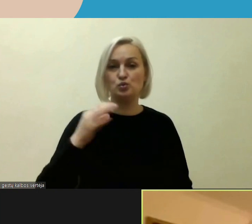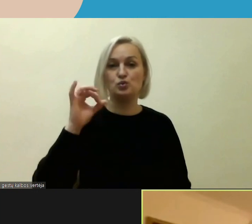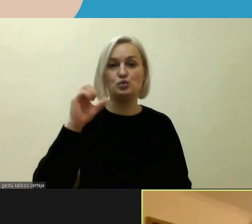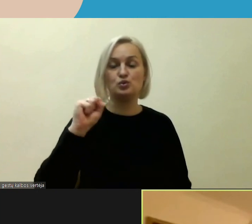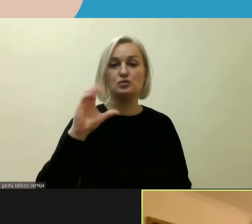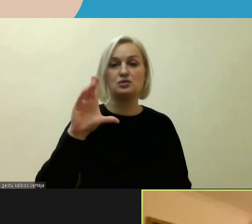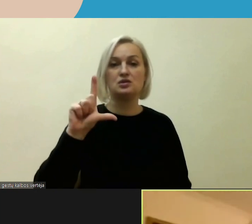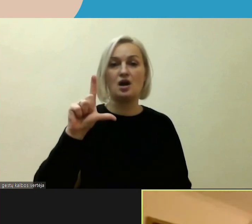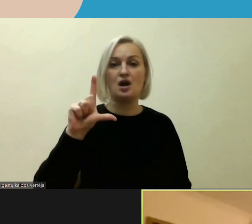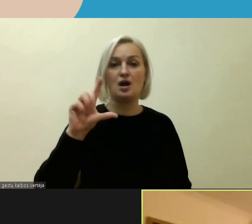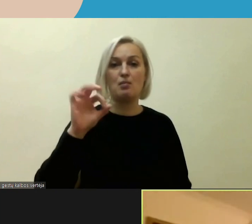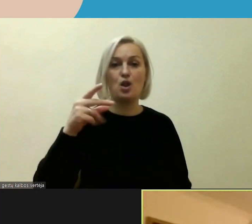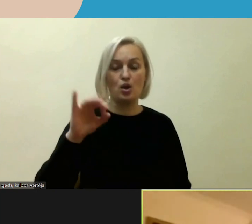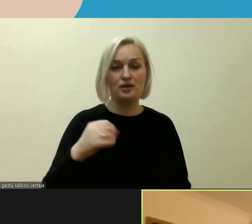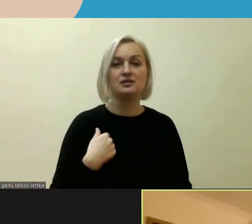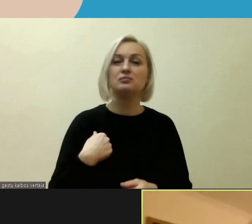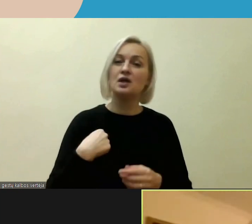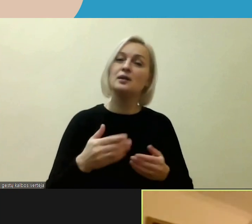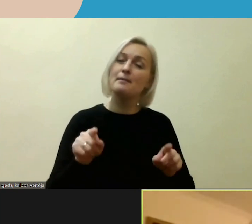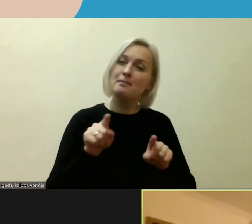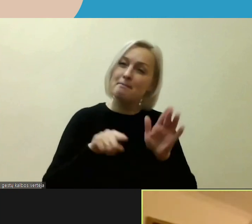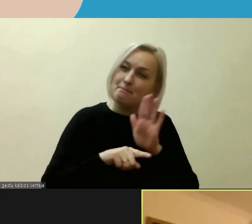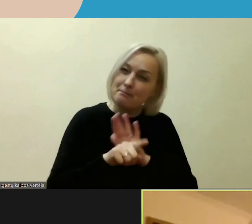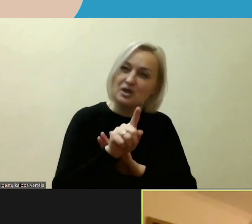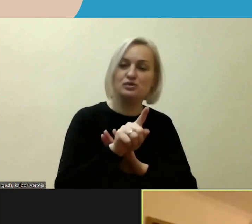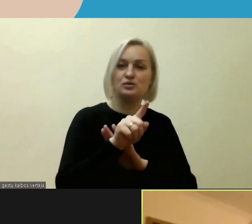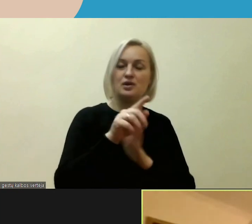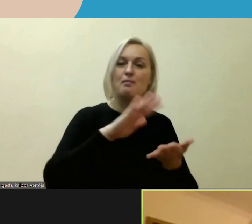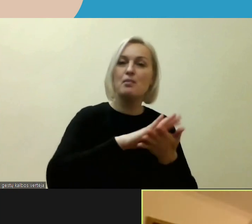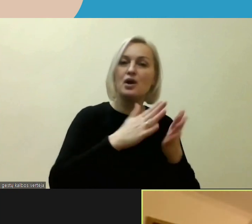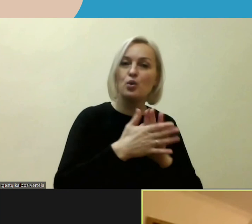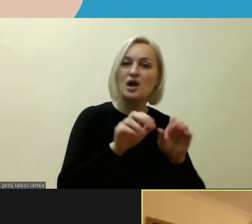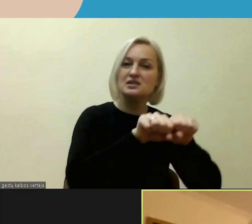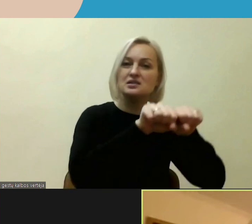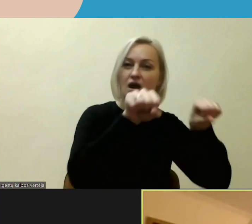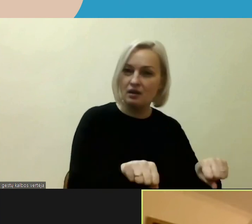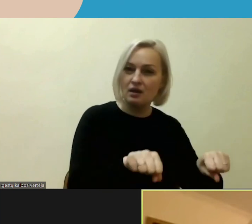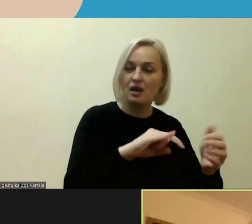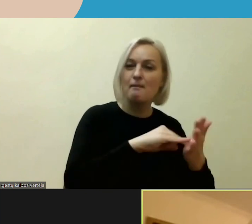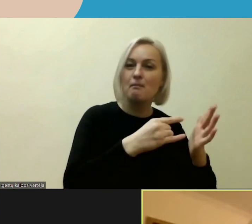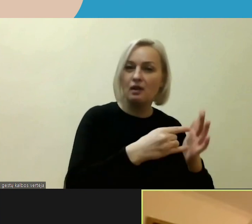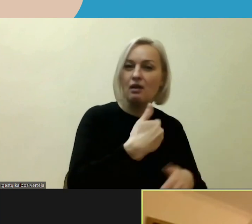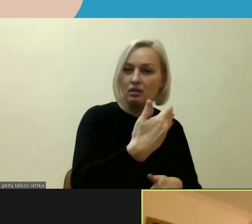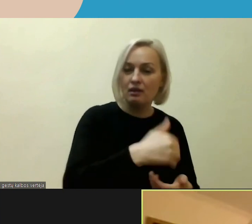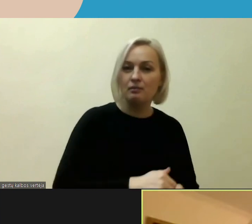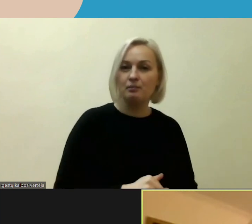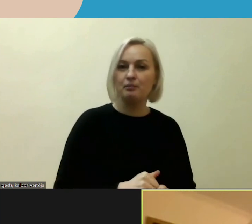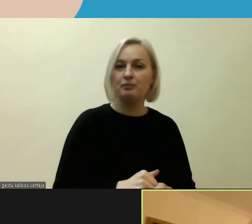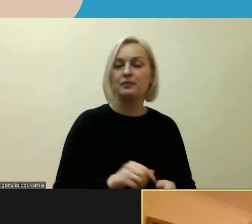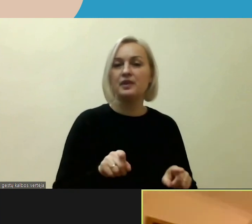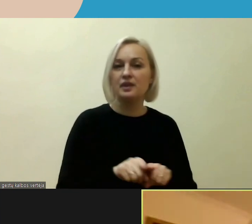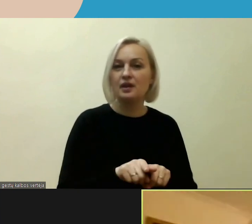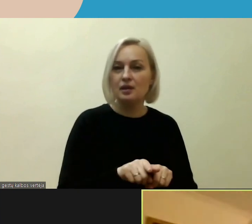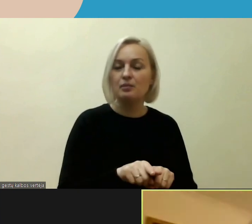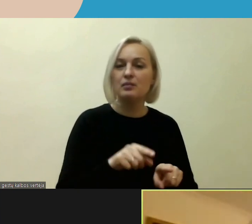with as wide a cross-section of civil society as possible, buying into it and promoting it and pushing it.